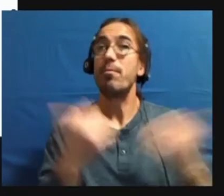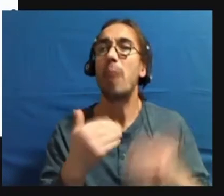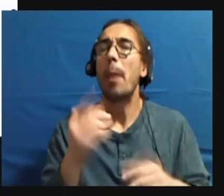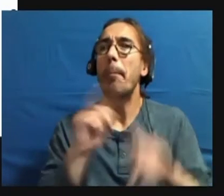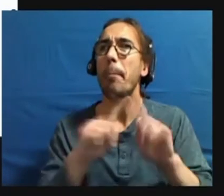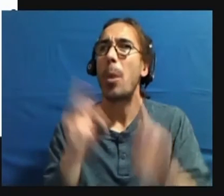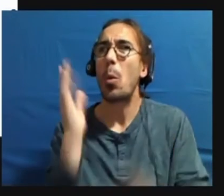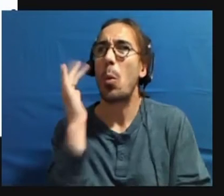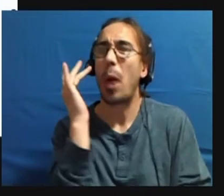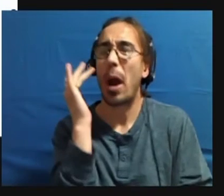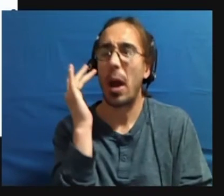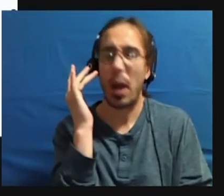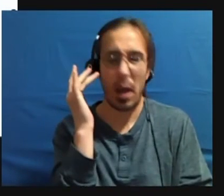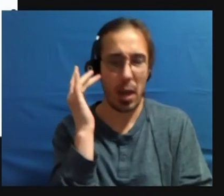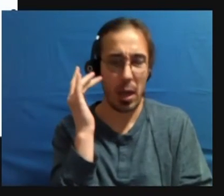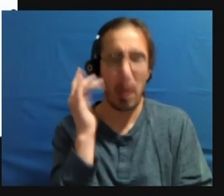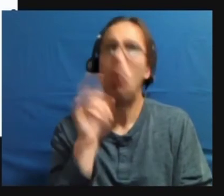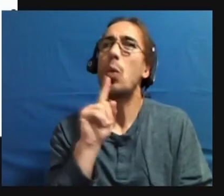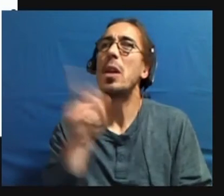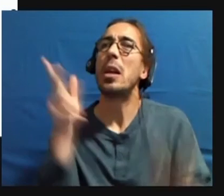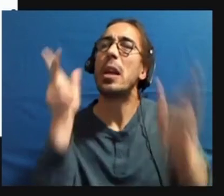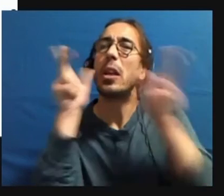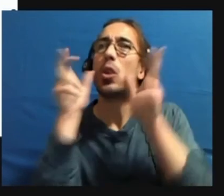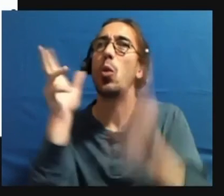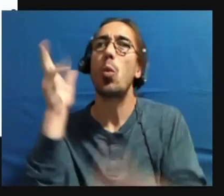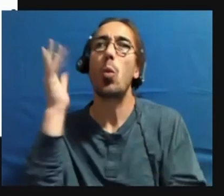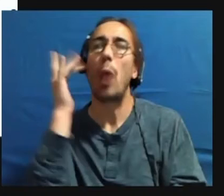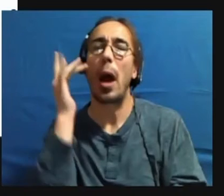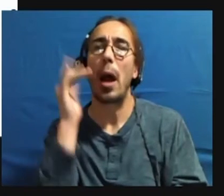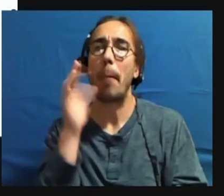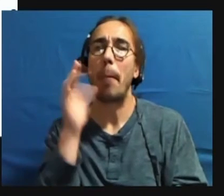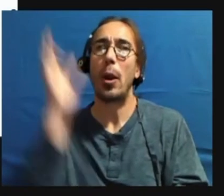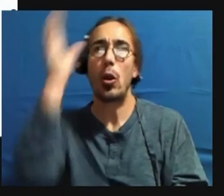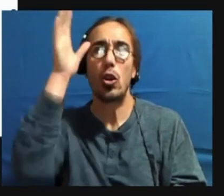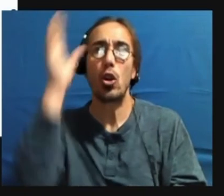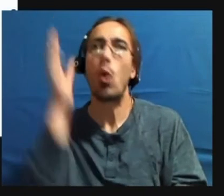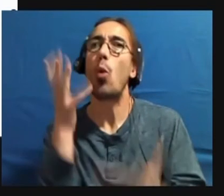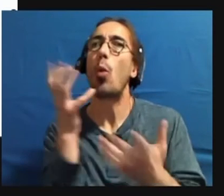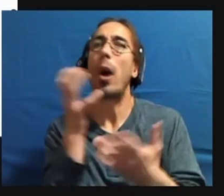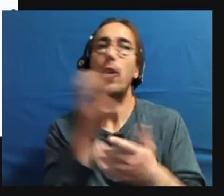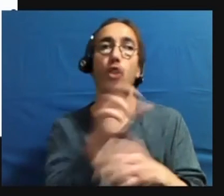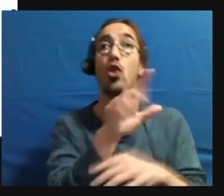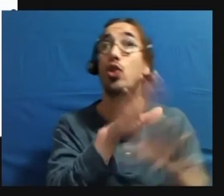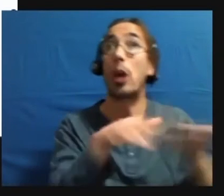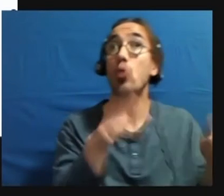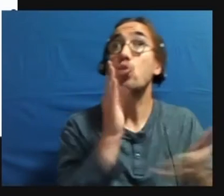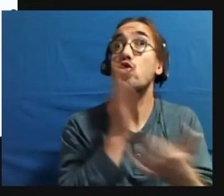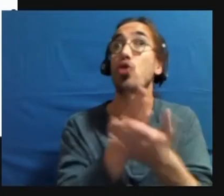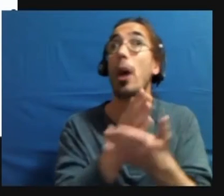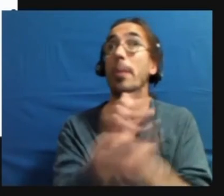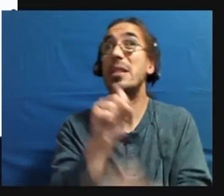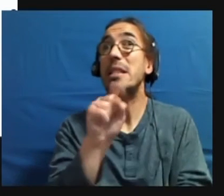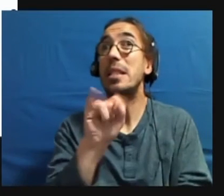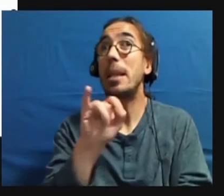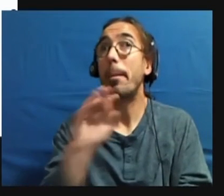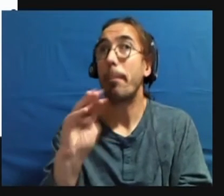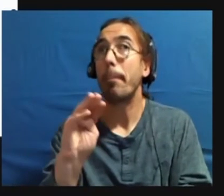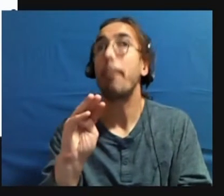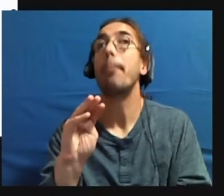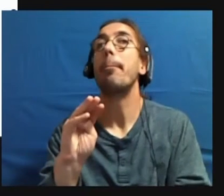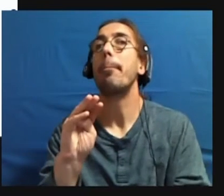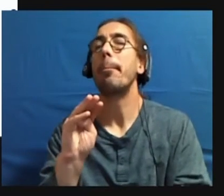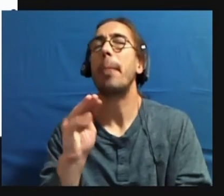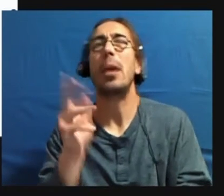and really listening to why parents are wanting their child to stop stimming and listen and listen and